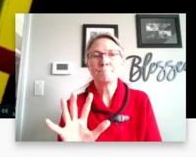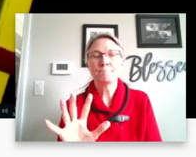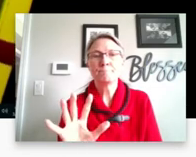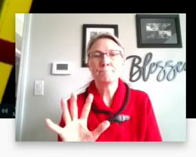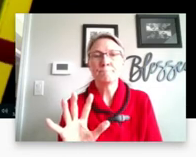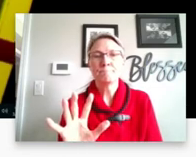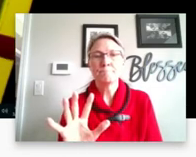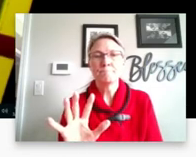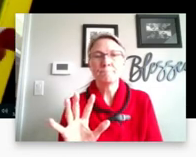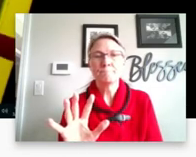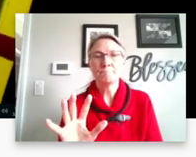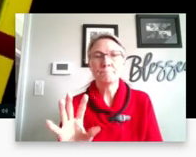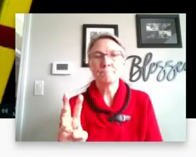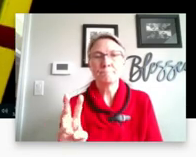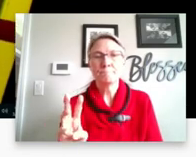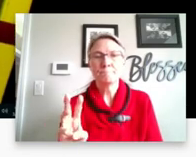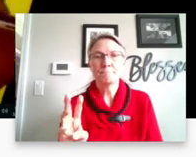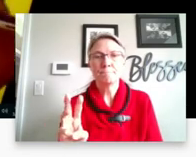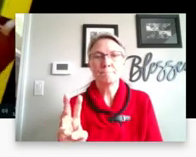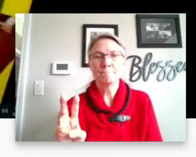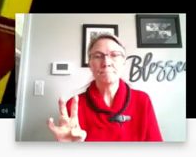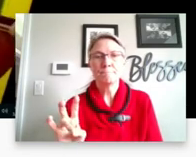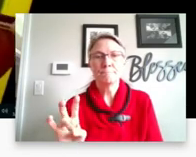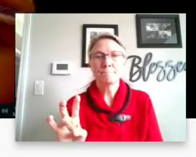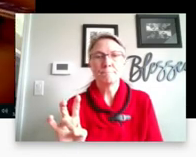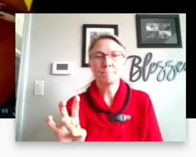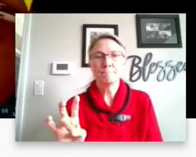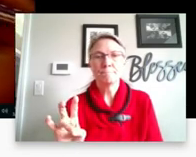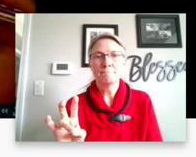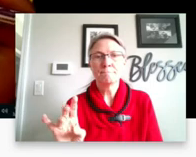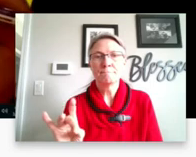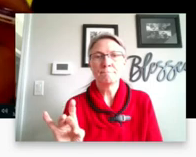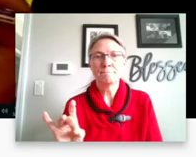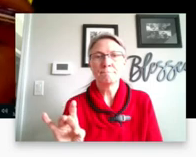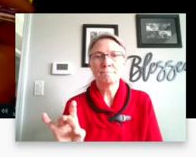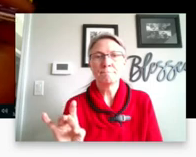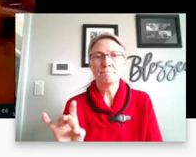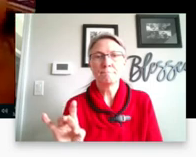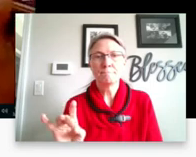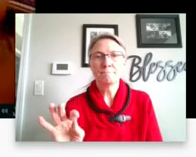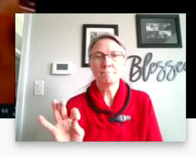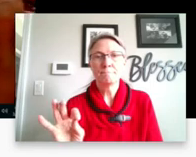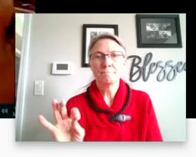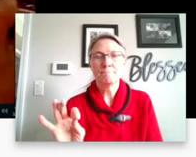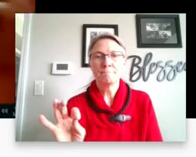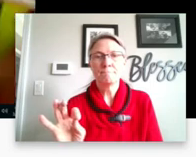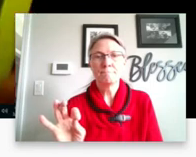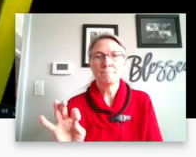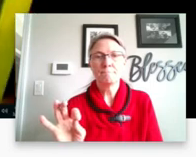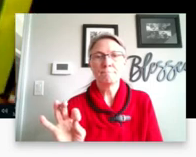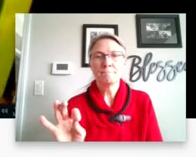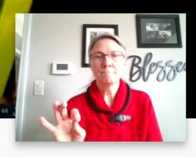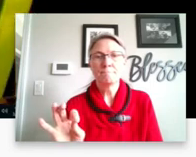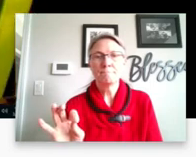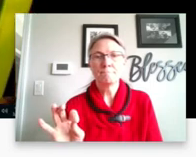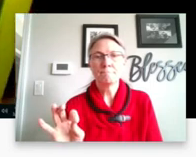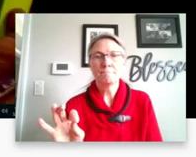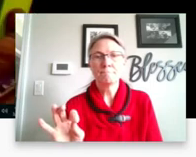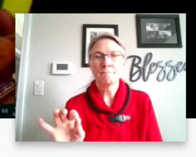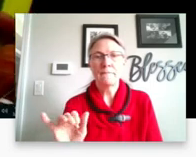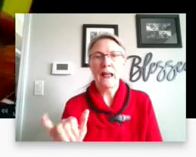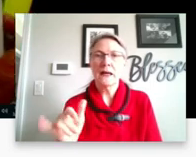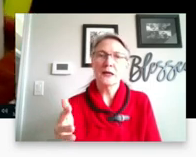4, 5, 6, 7, 8, 9, so that I